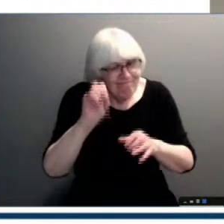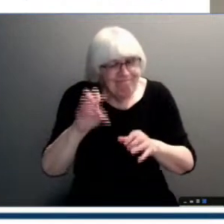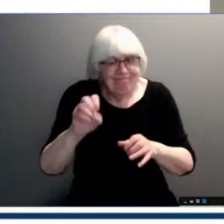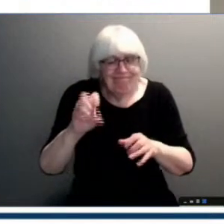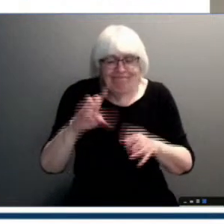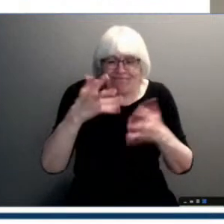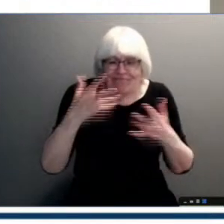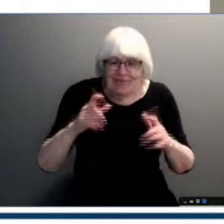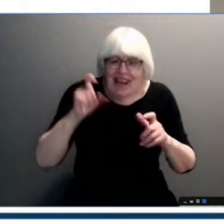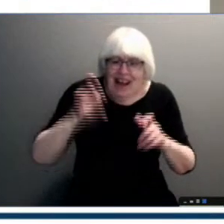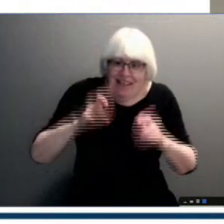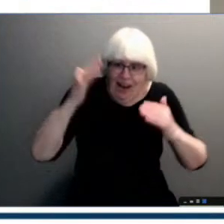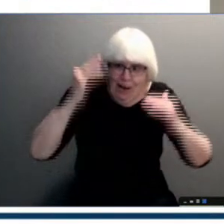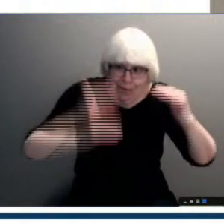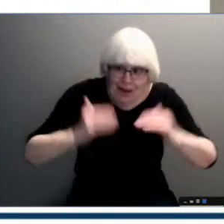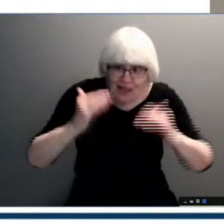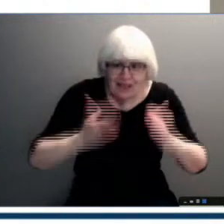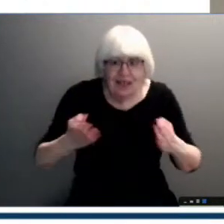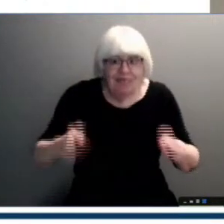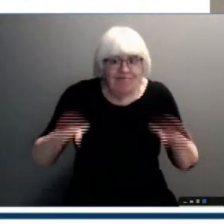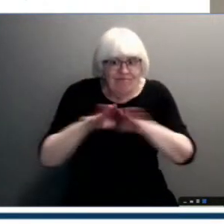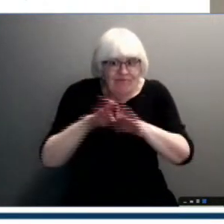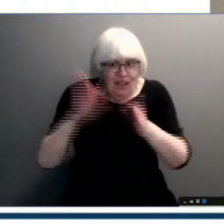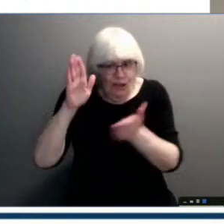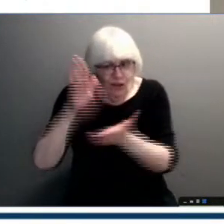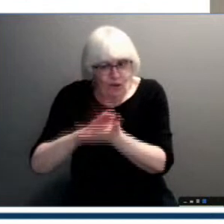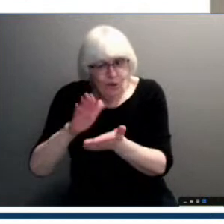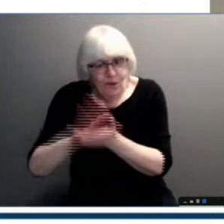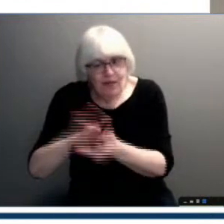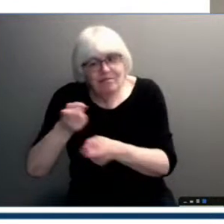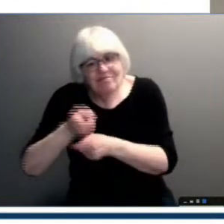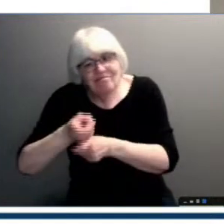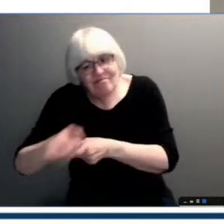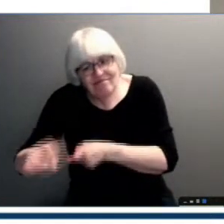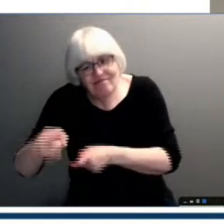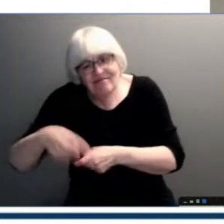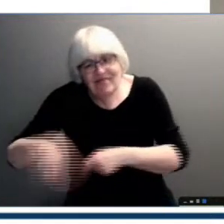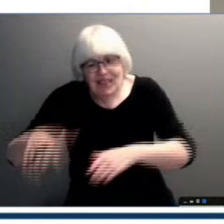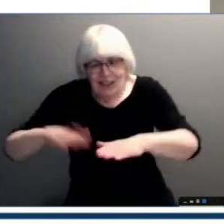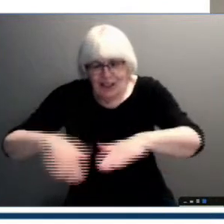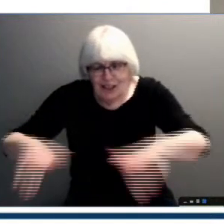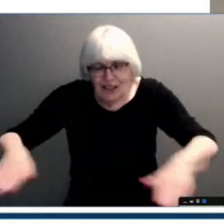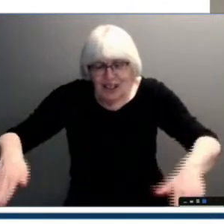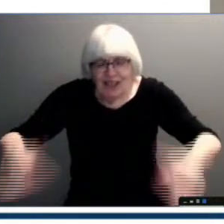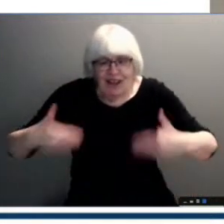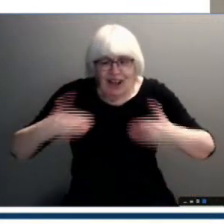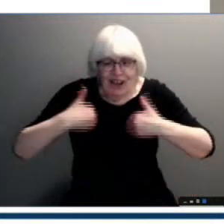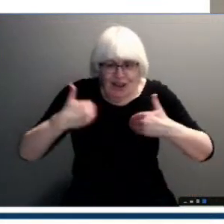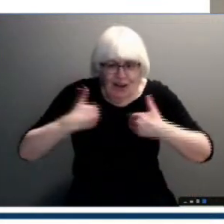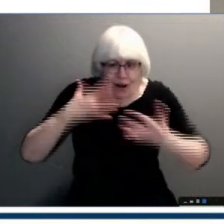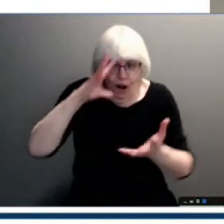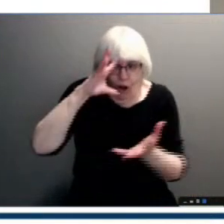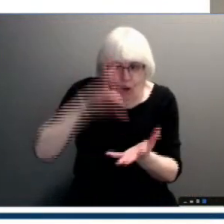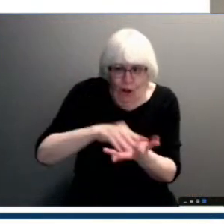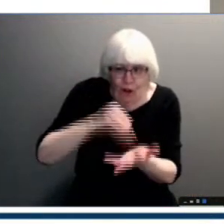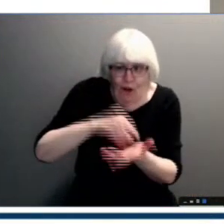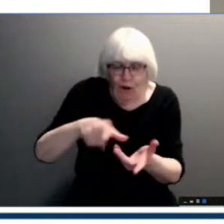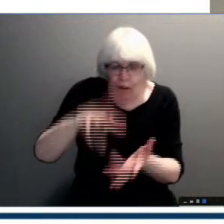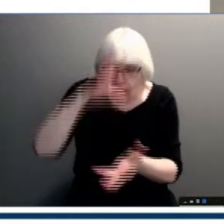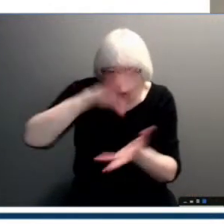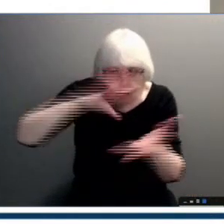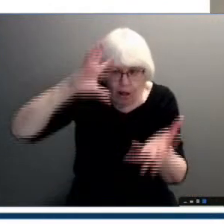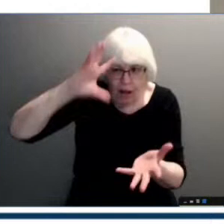on young people, not just their learning, but their social, emotional development, has impacts upon families. So